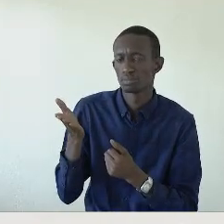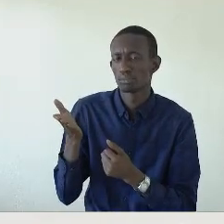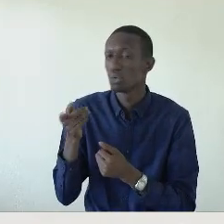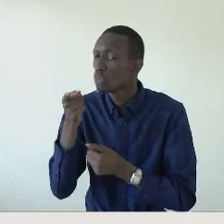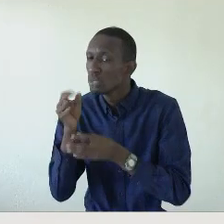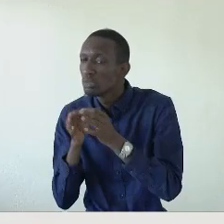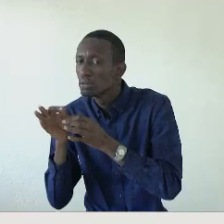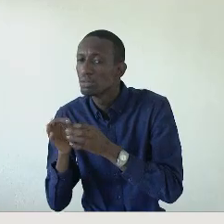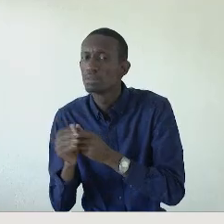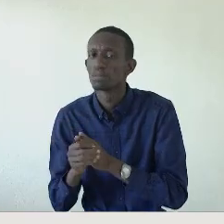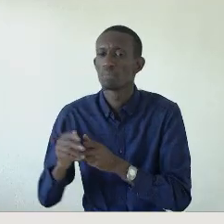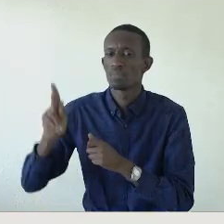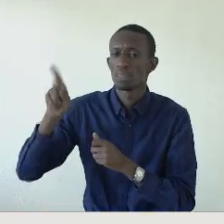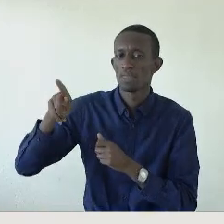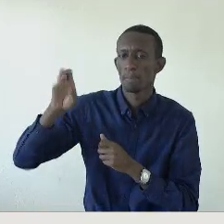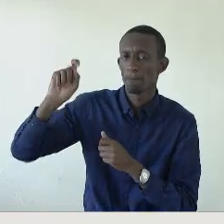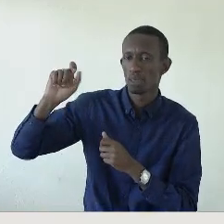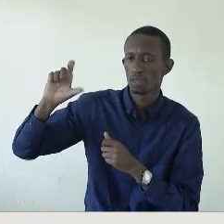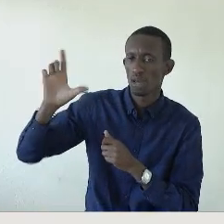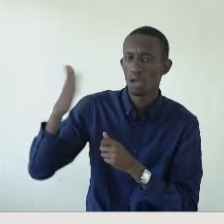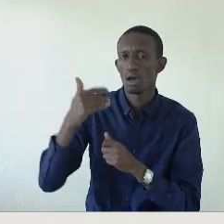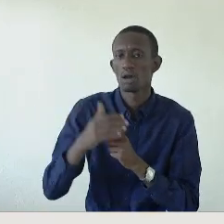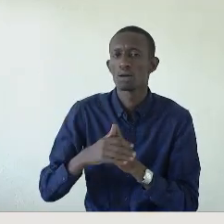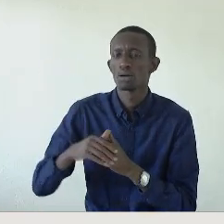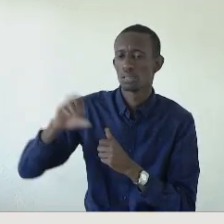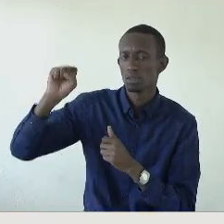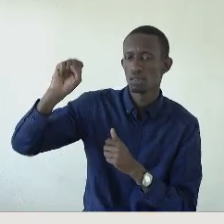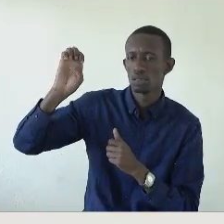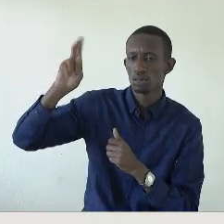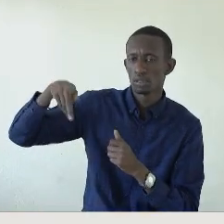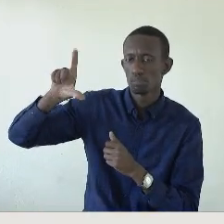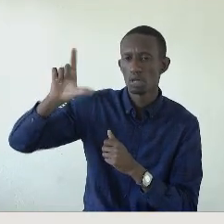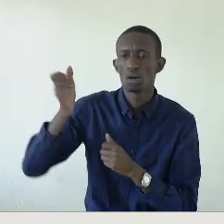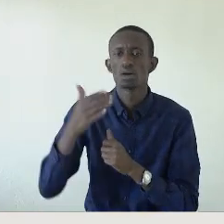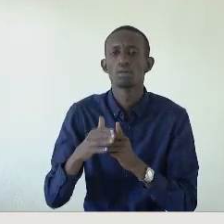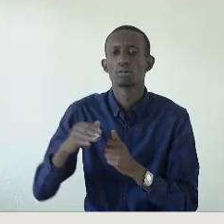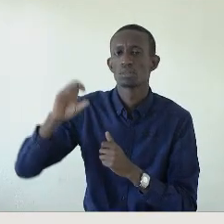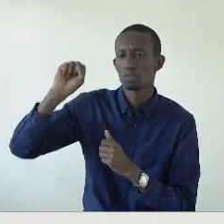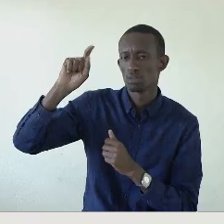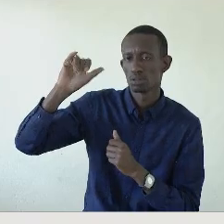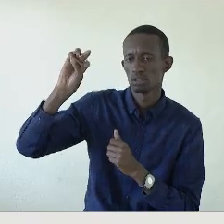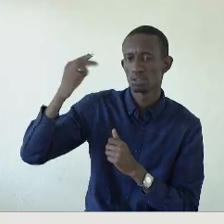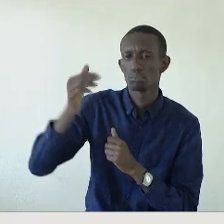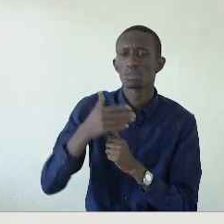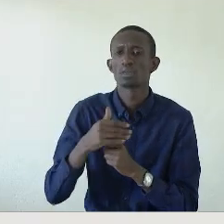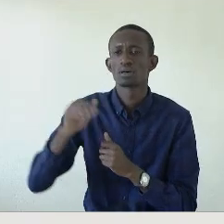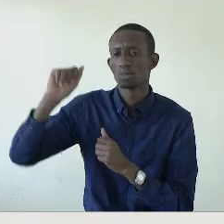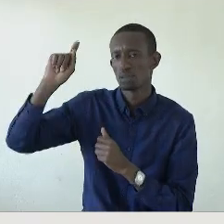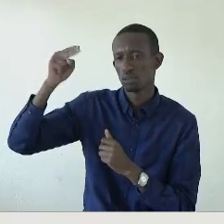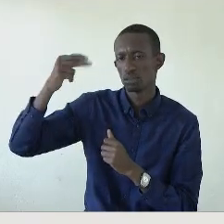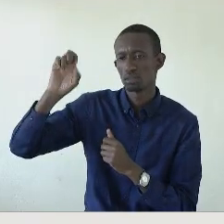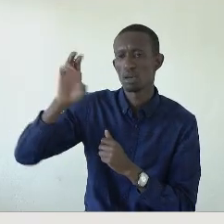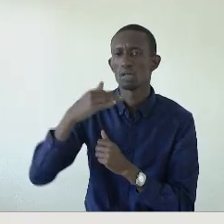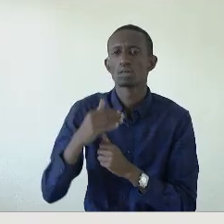Explain how these organs are important. Petals, sepals, stigma, anthers,